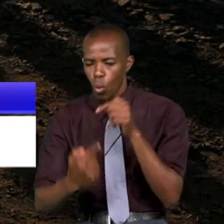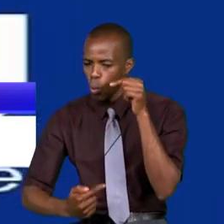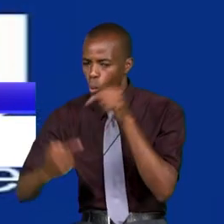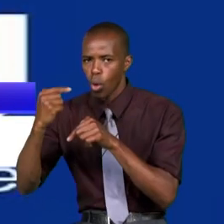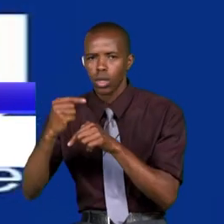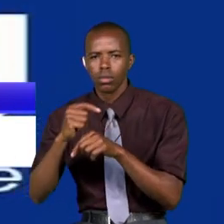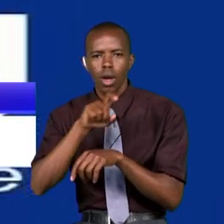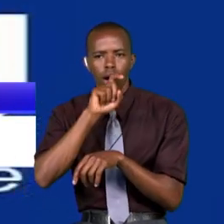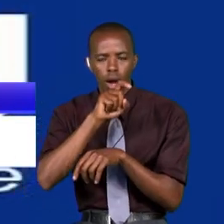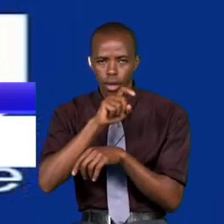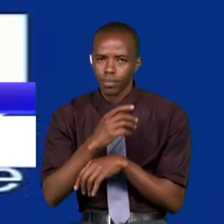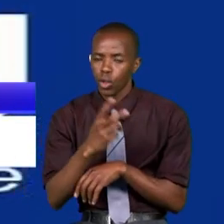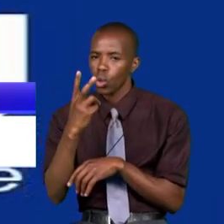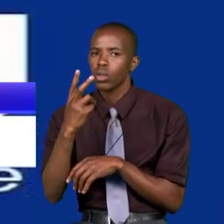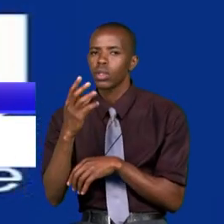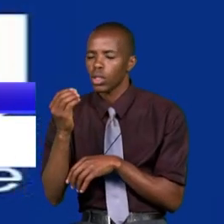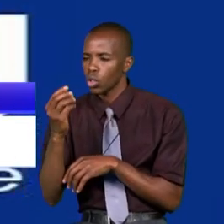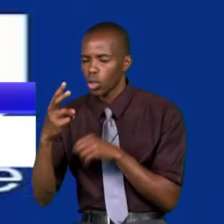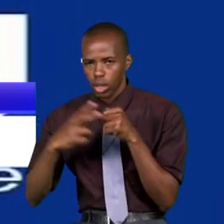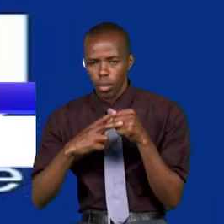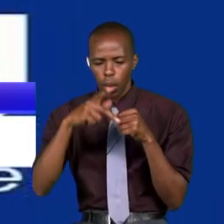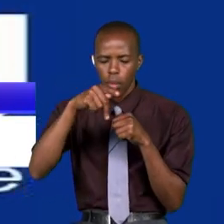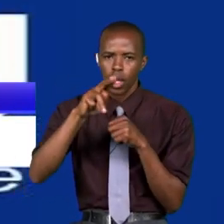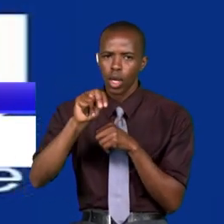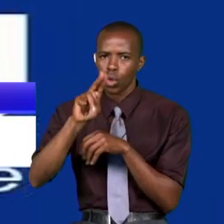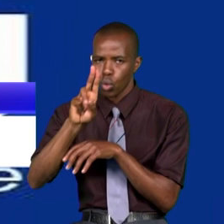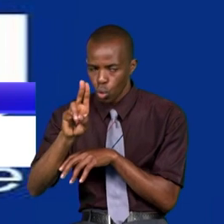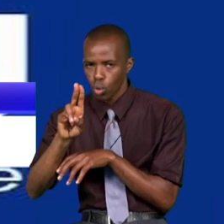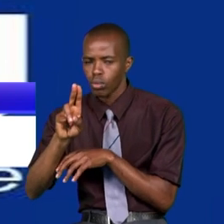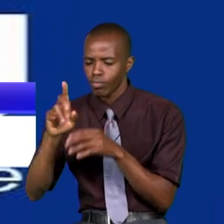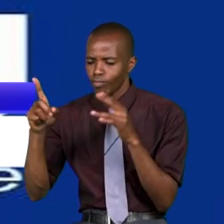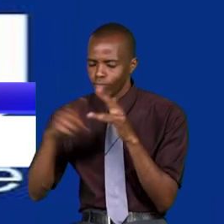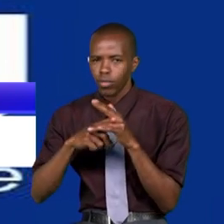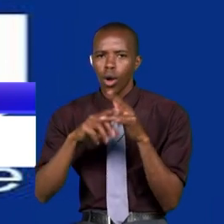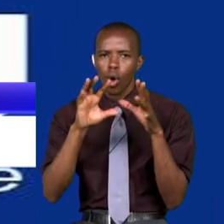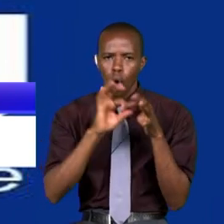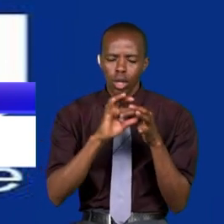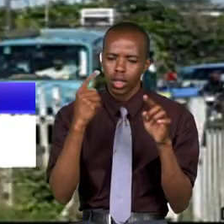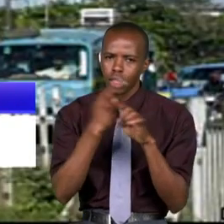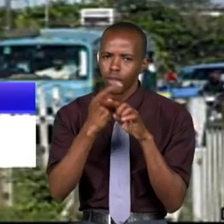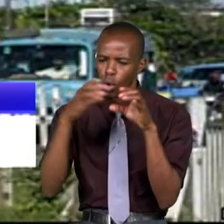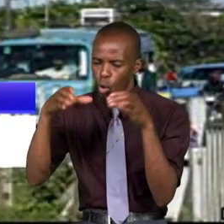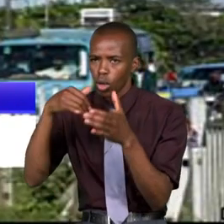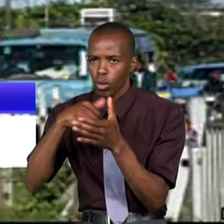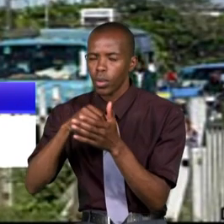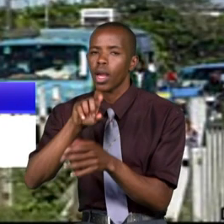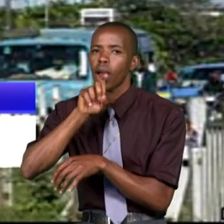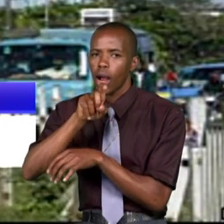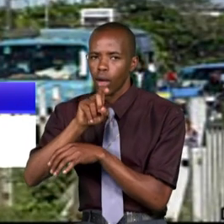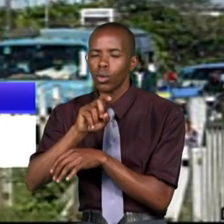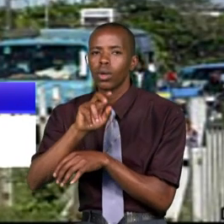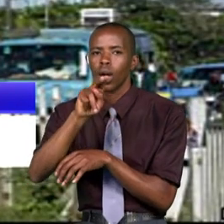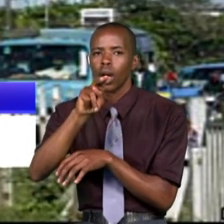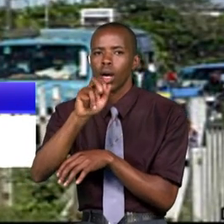KANU. In 2007, the winning party, PNU, started out as a coalition of several parties including KANU, NARC